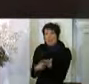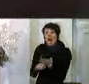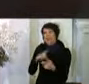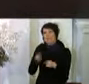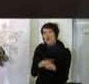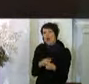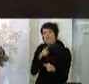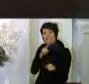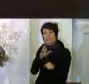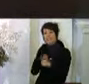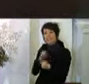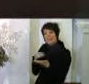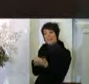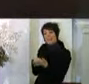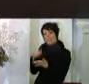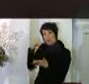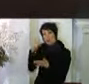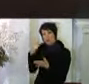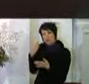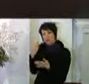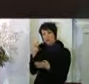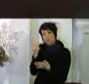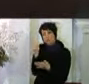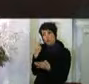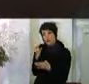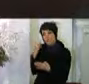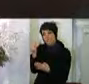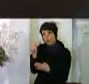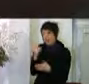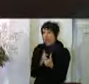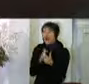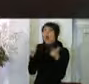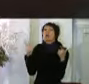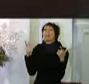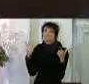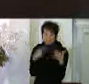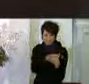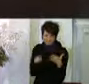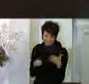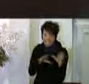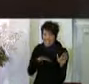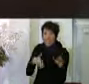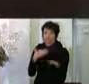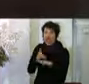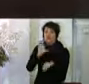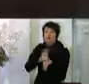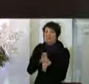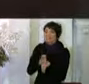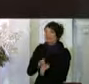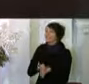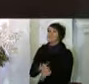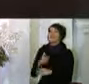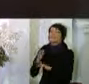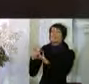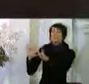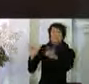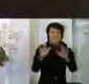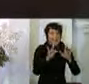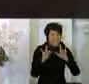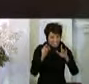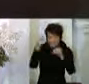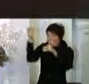and commitment for 2014. There is a lot to do after worship. So now, unto God's gracious mercy and protection, each and every